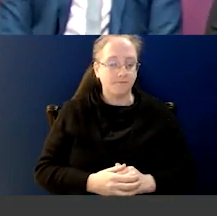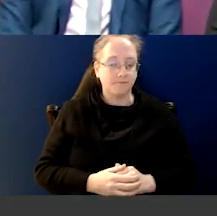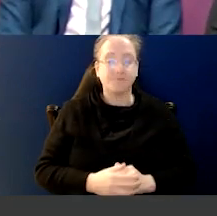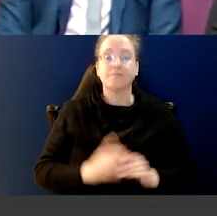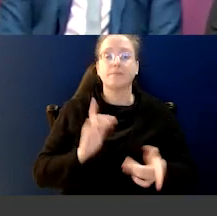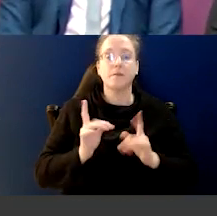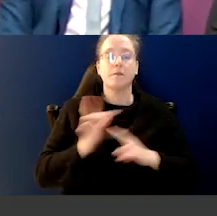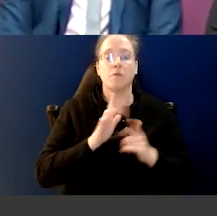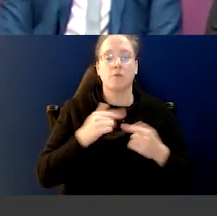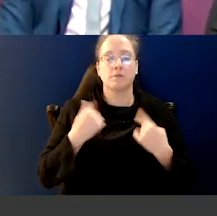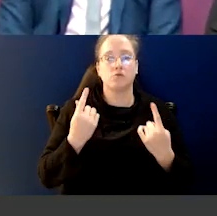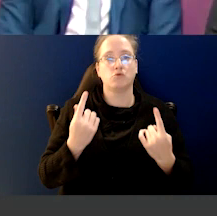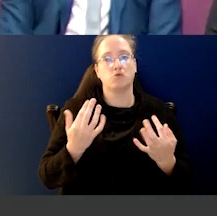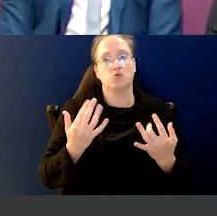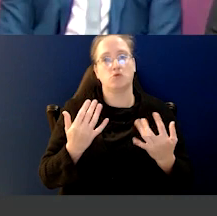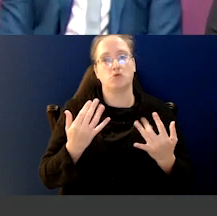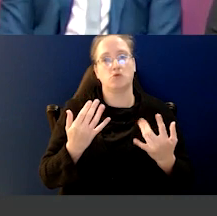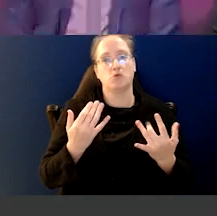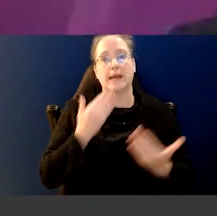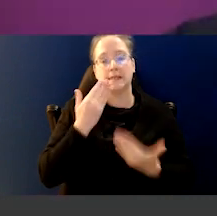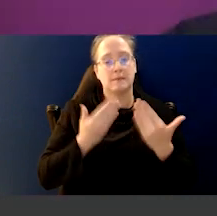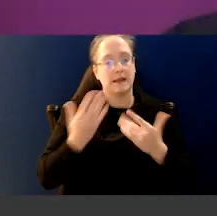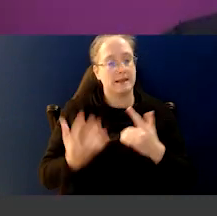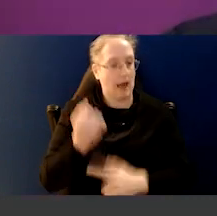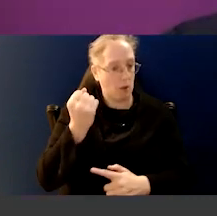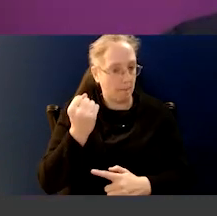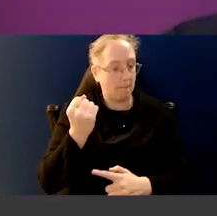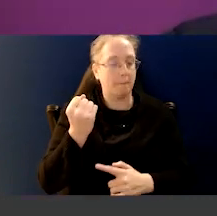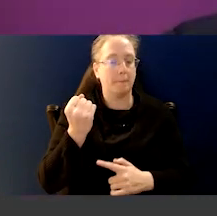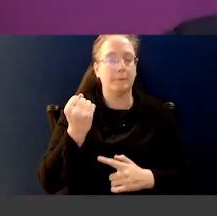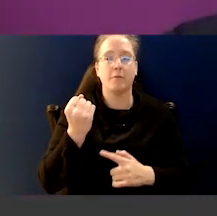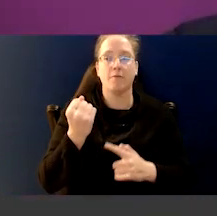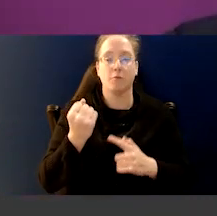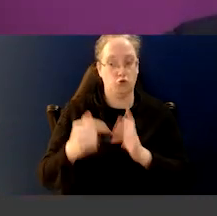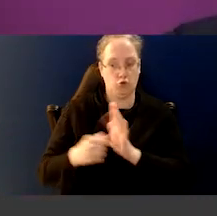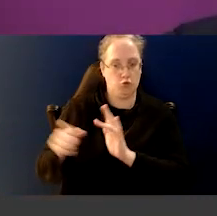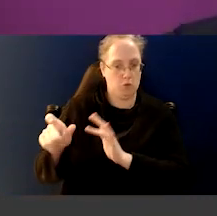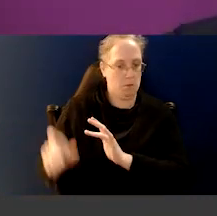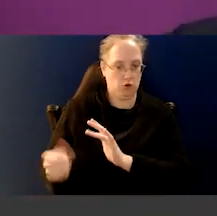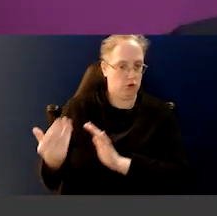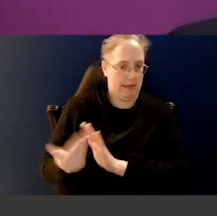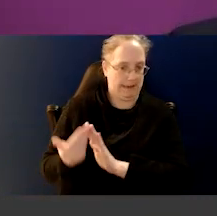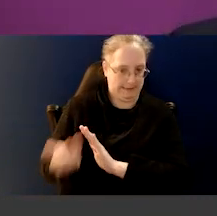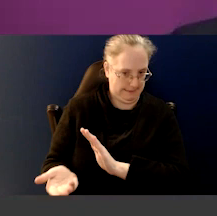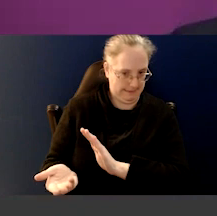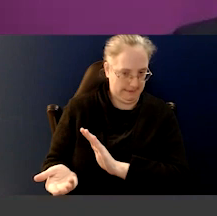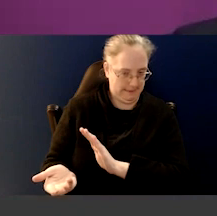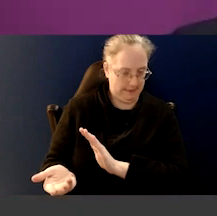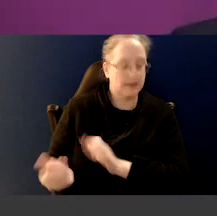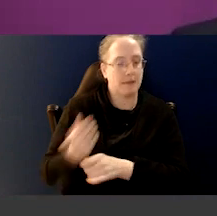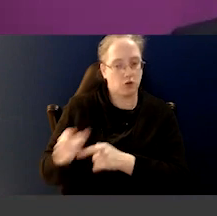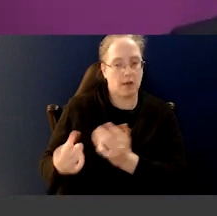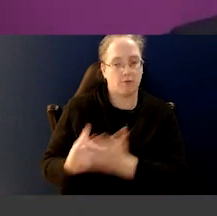for us to explain the outcome to a complainant, so they have an